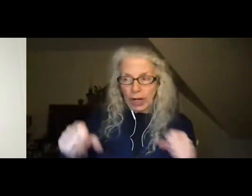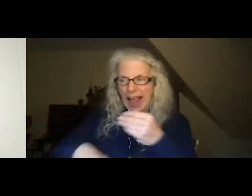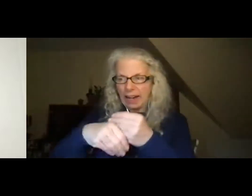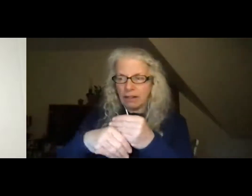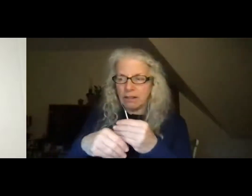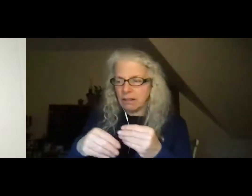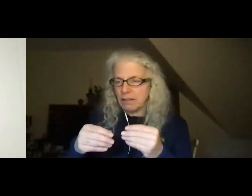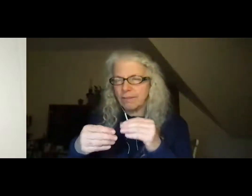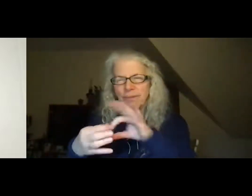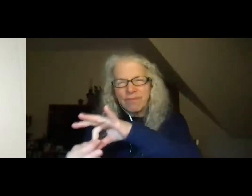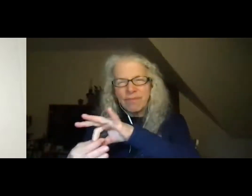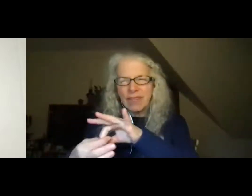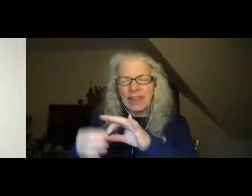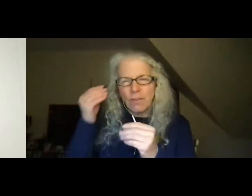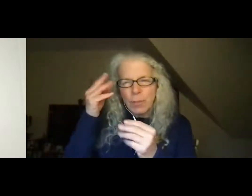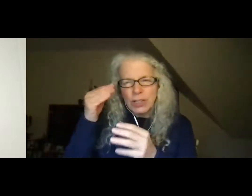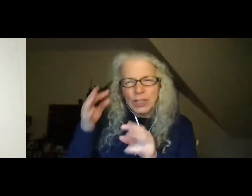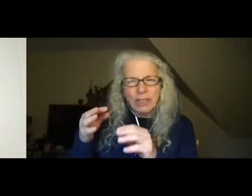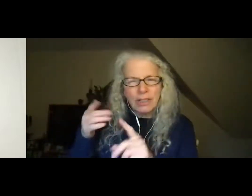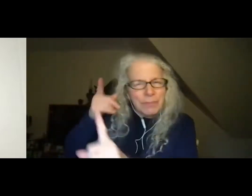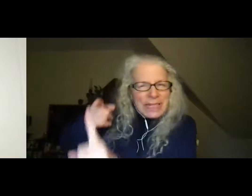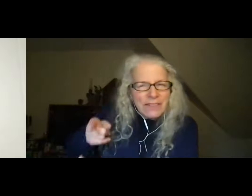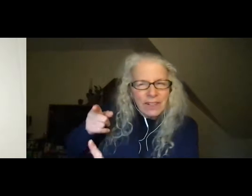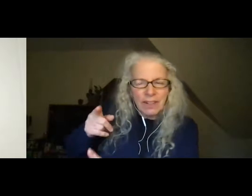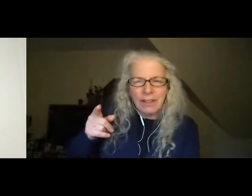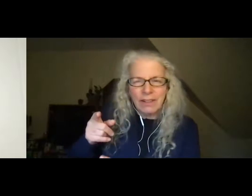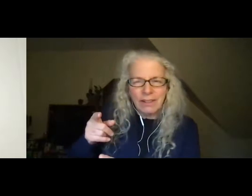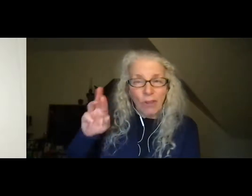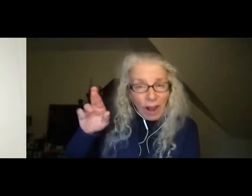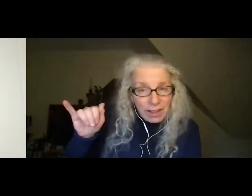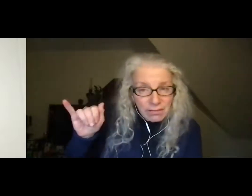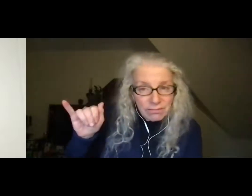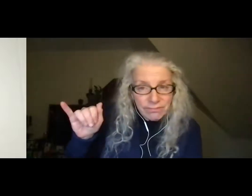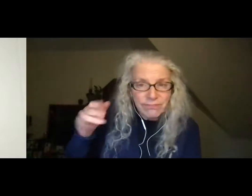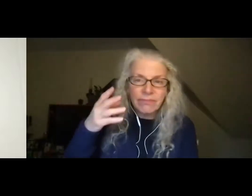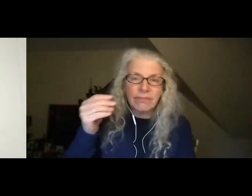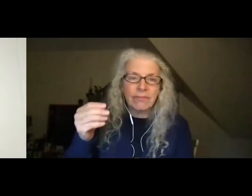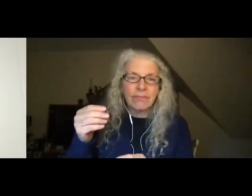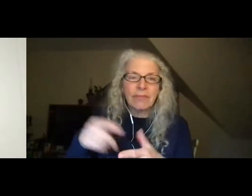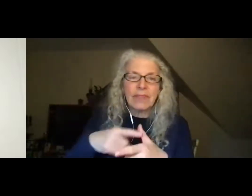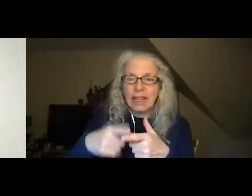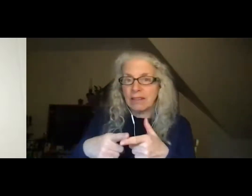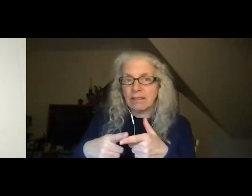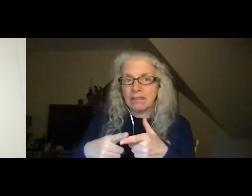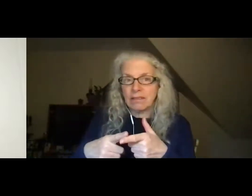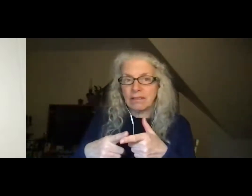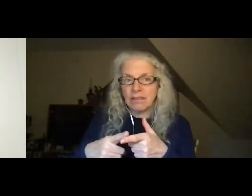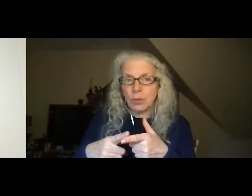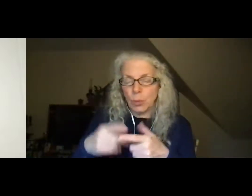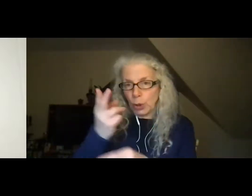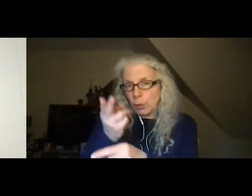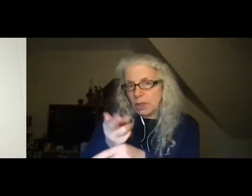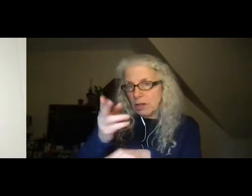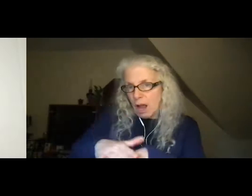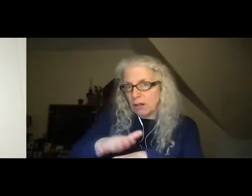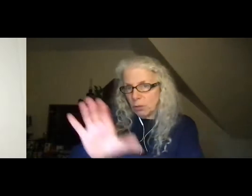Rhode Island specific questions. And then we were able to transfer that to an online platform